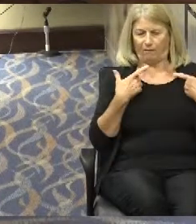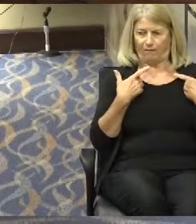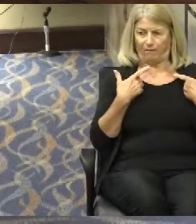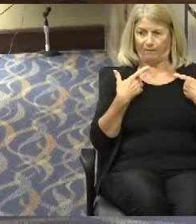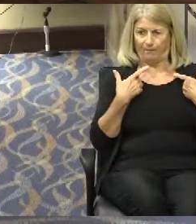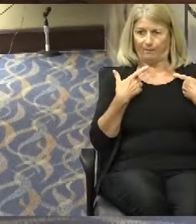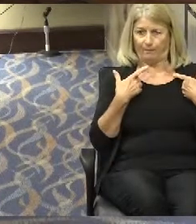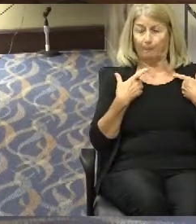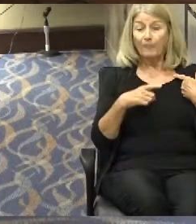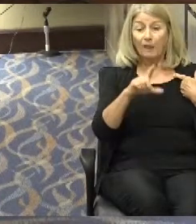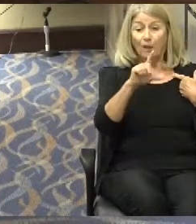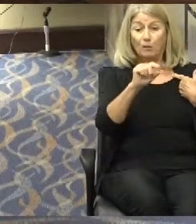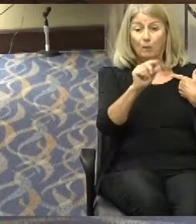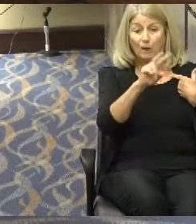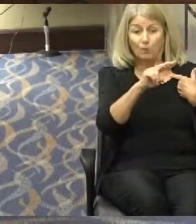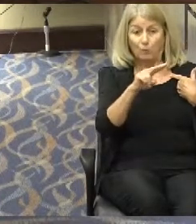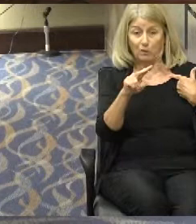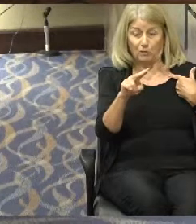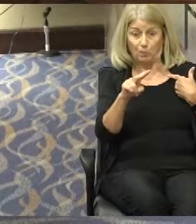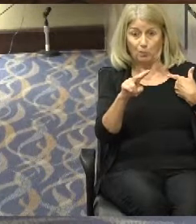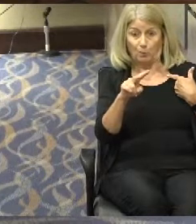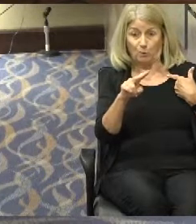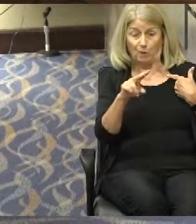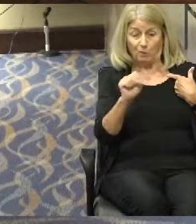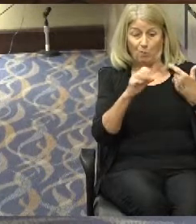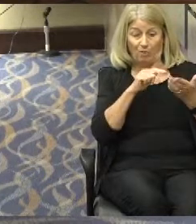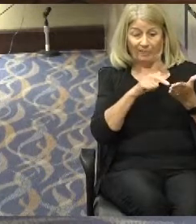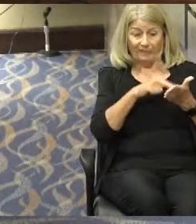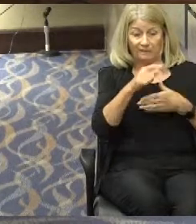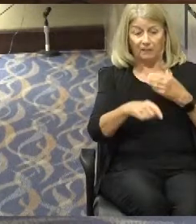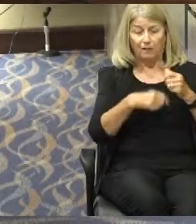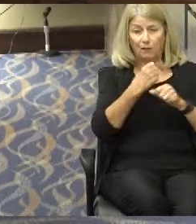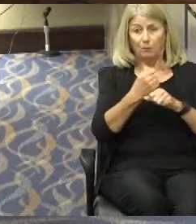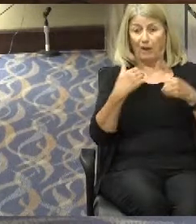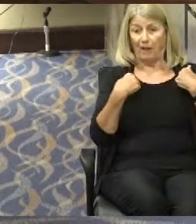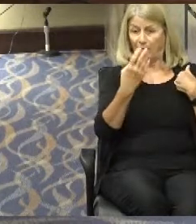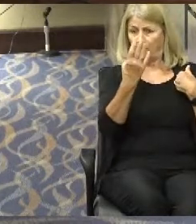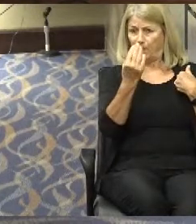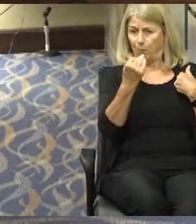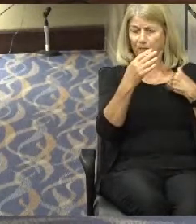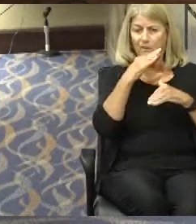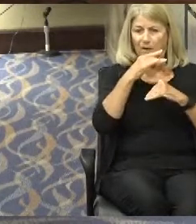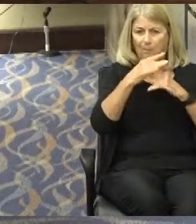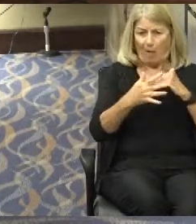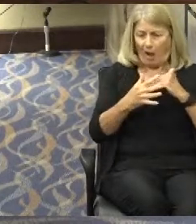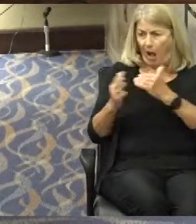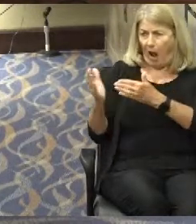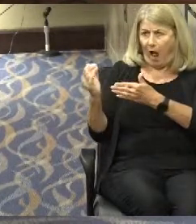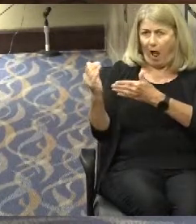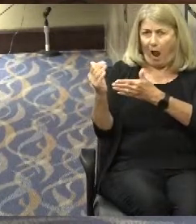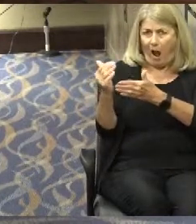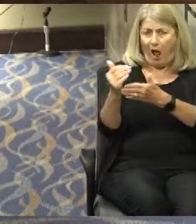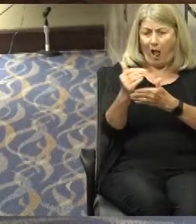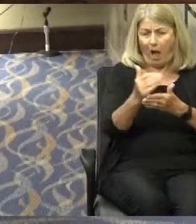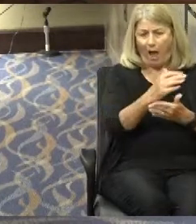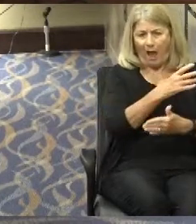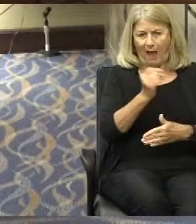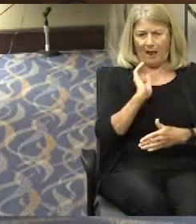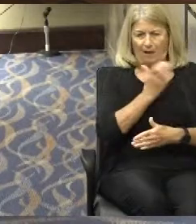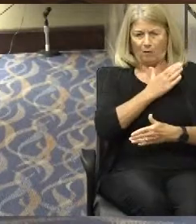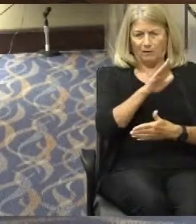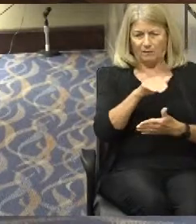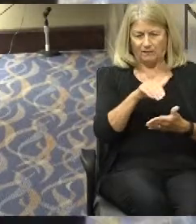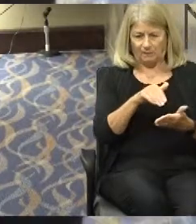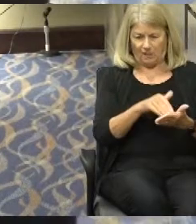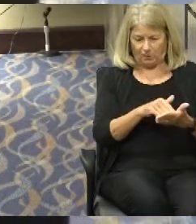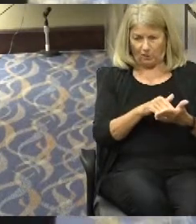In 2022. So this year we had 14 blood drives, and our donor center participated as well.